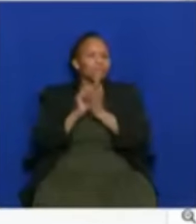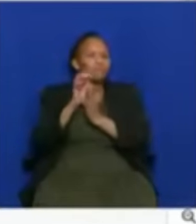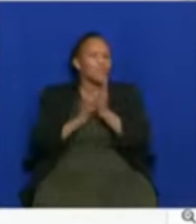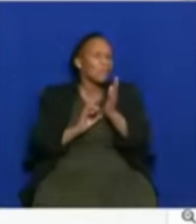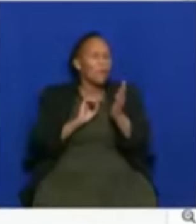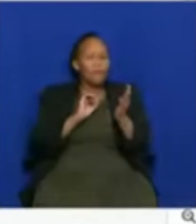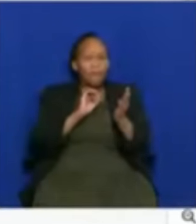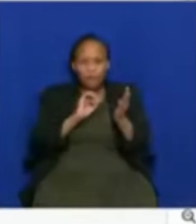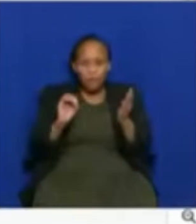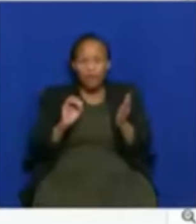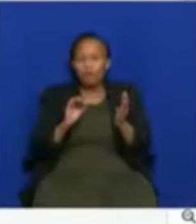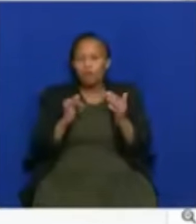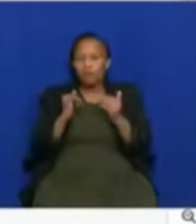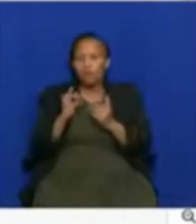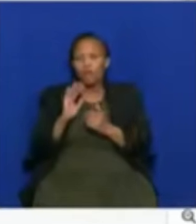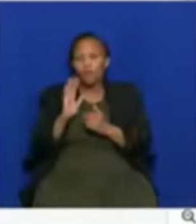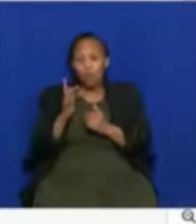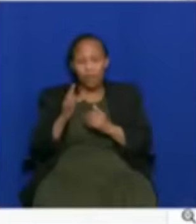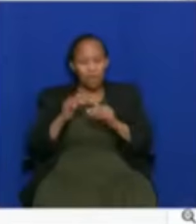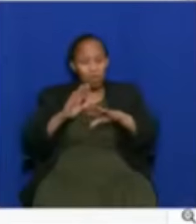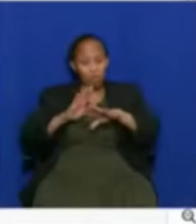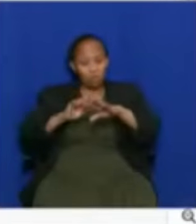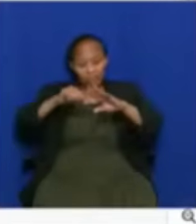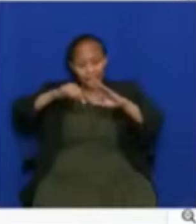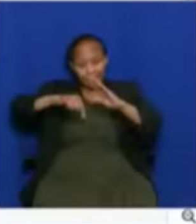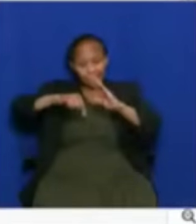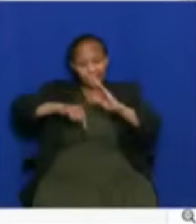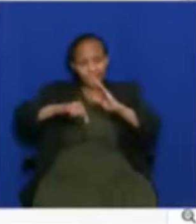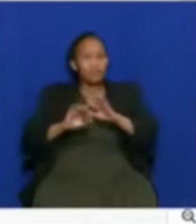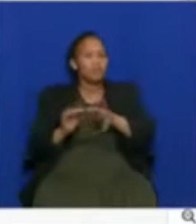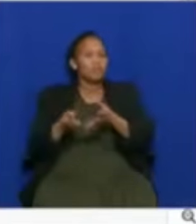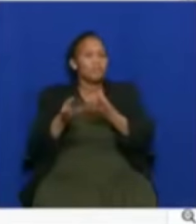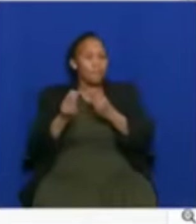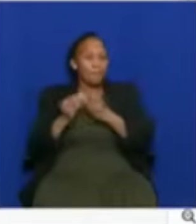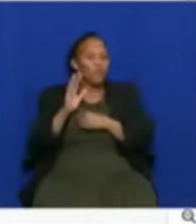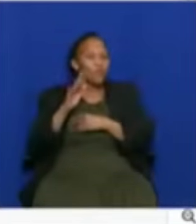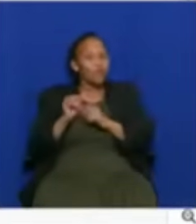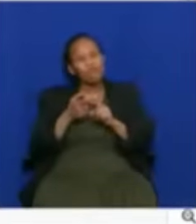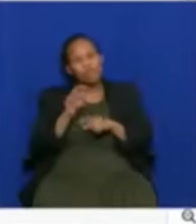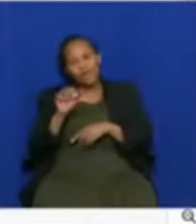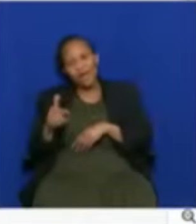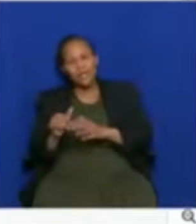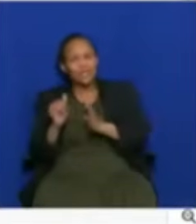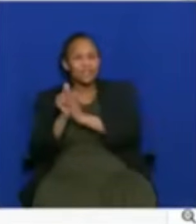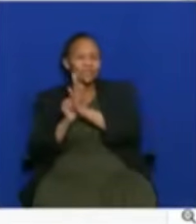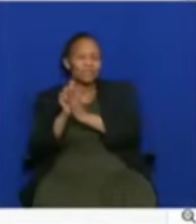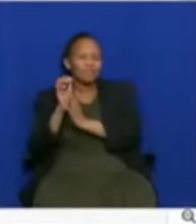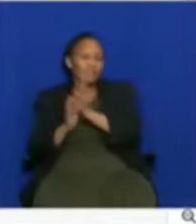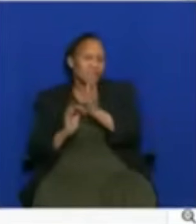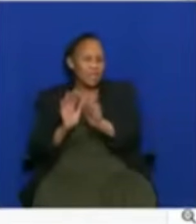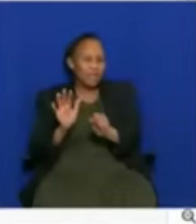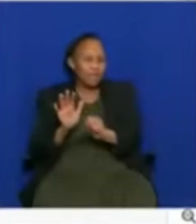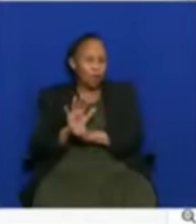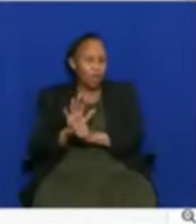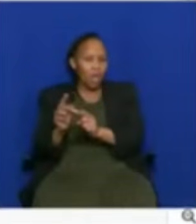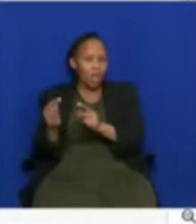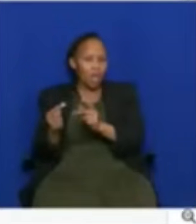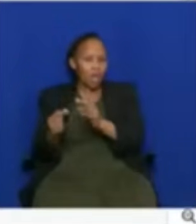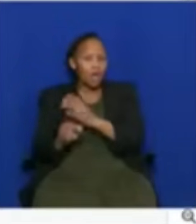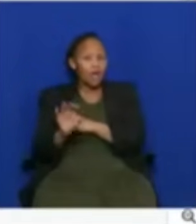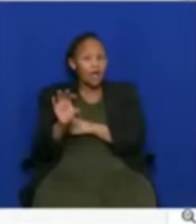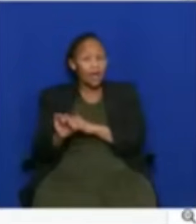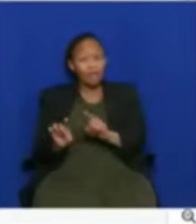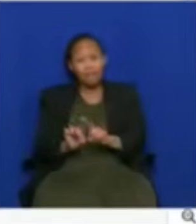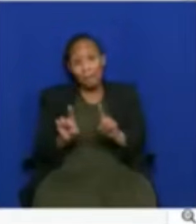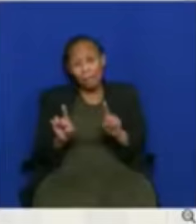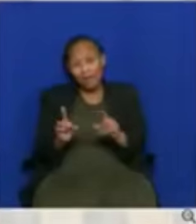Yes. one of the statements where the full details is. Yes. But up until reading of that, we had the name and